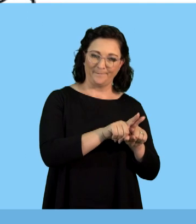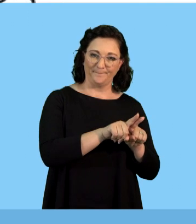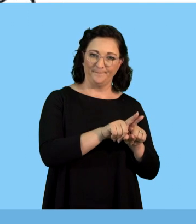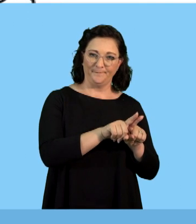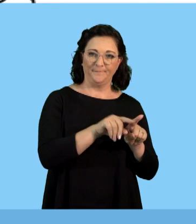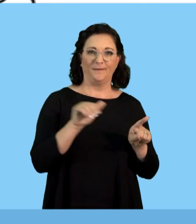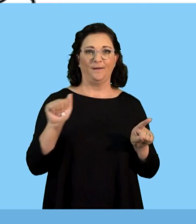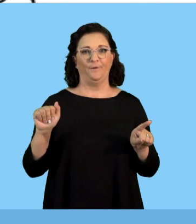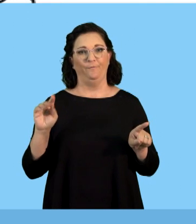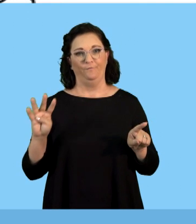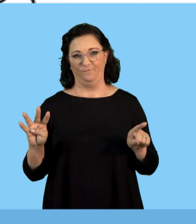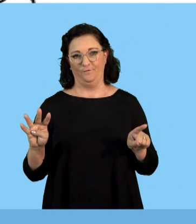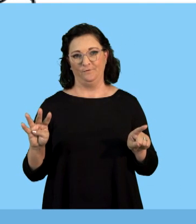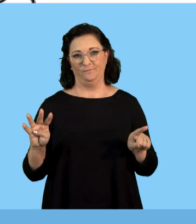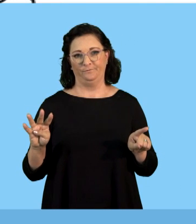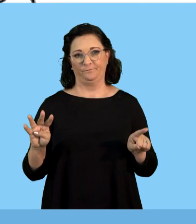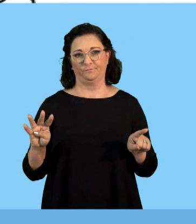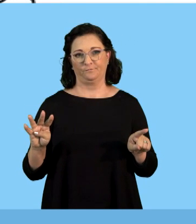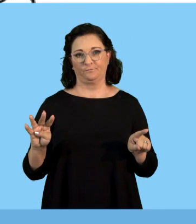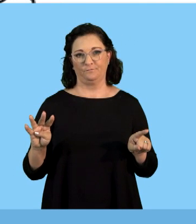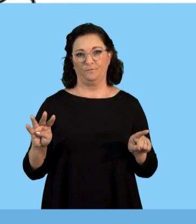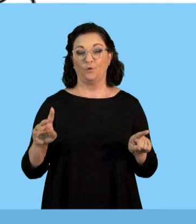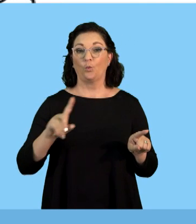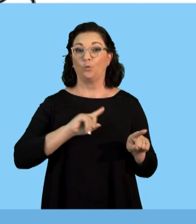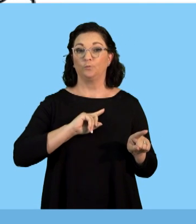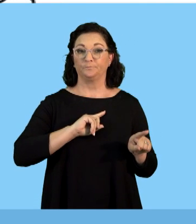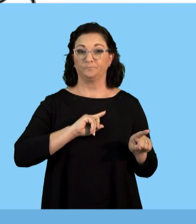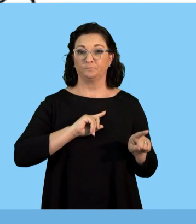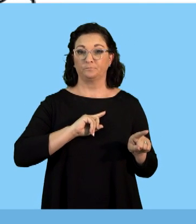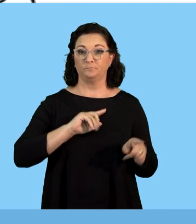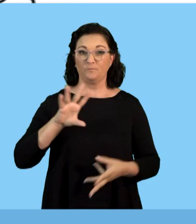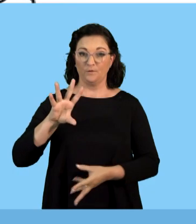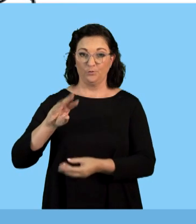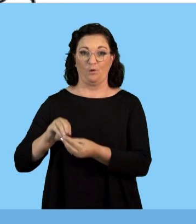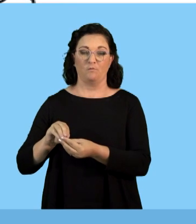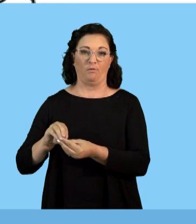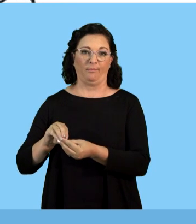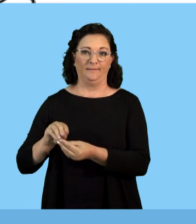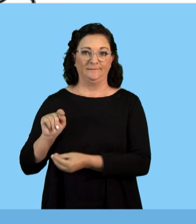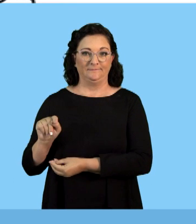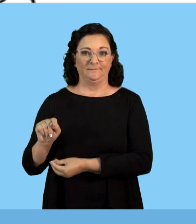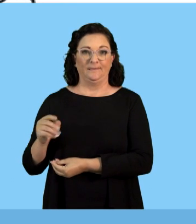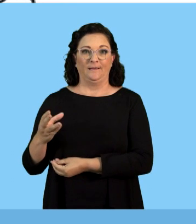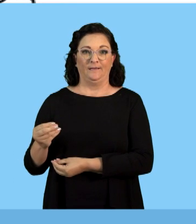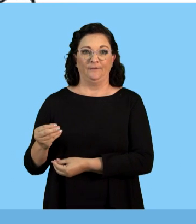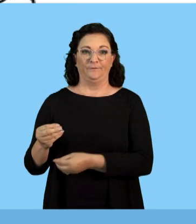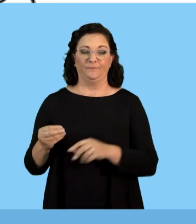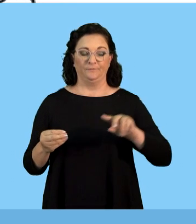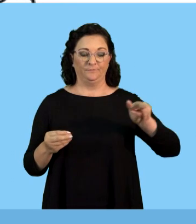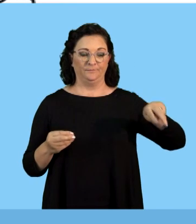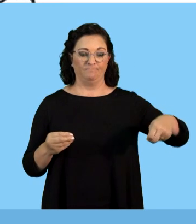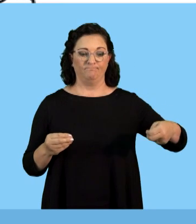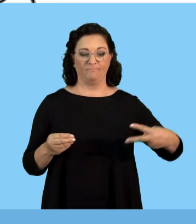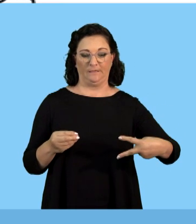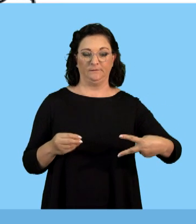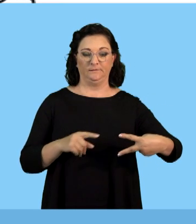to be the same current that you're going to have at A4. Why? Because we have now the total current here. Now that total current splits